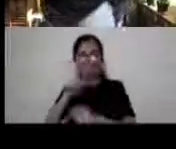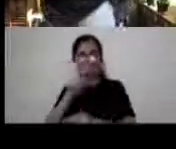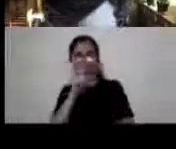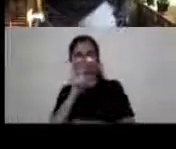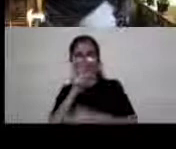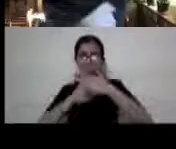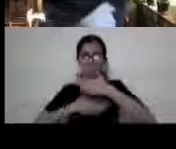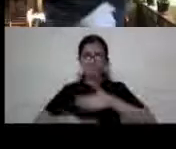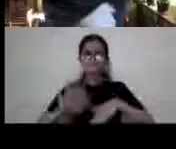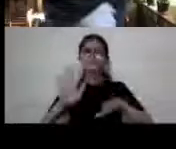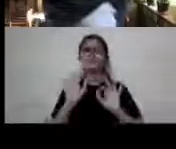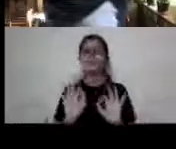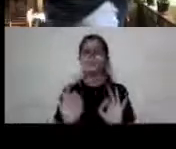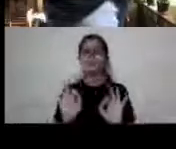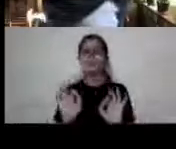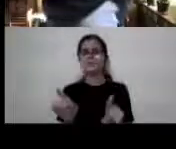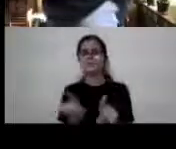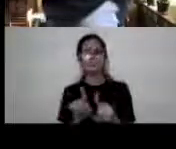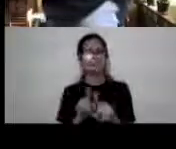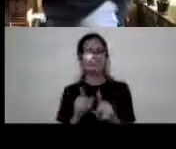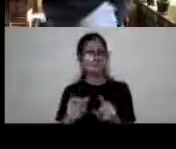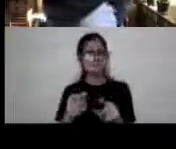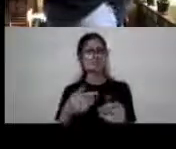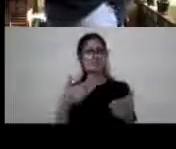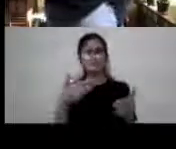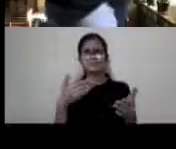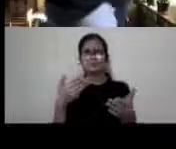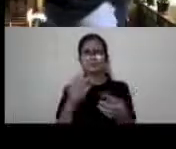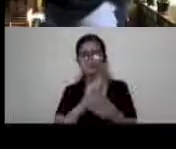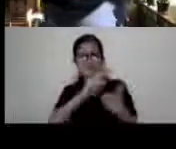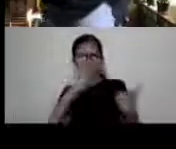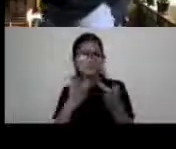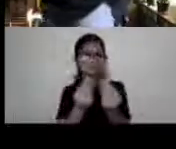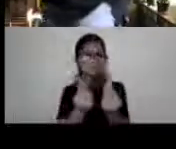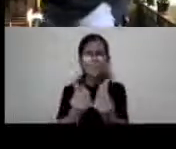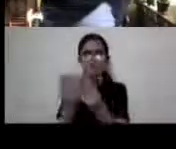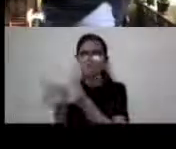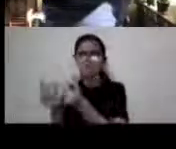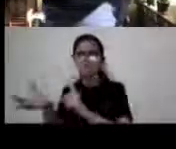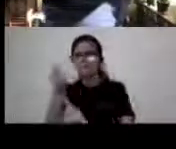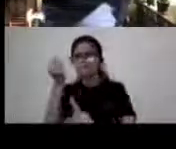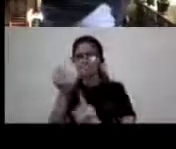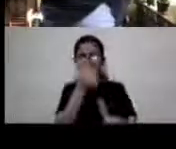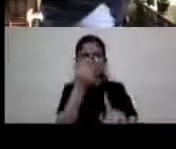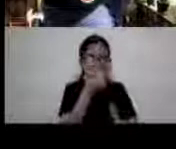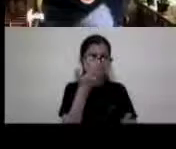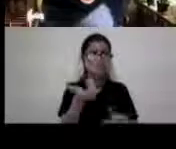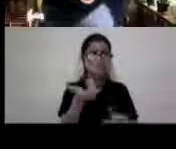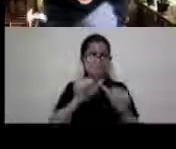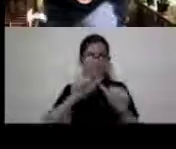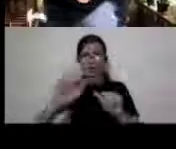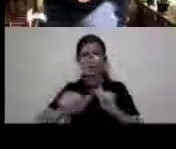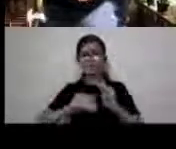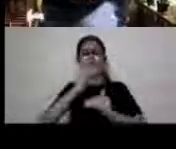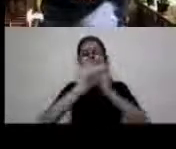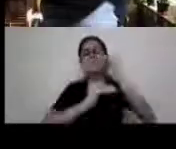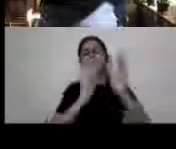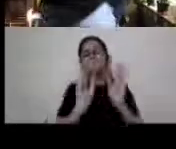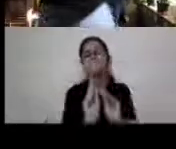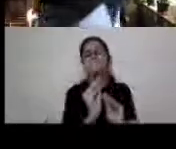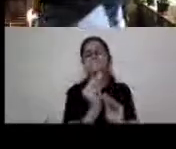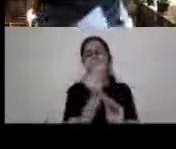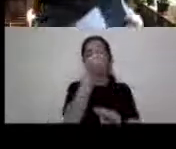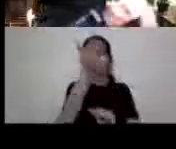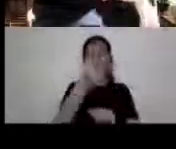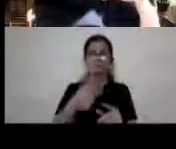We are also putting up a lot of different digital solutions to improve the accessibility and so